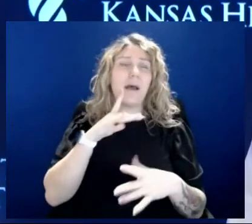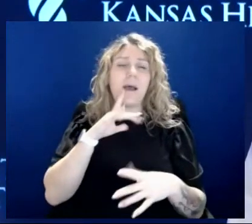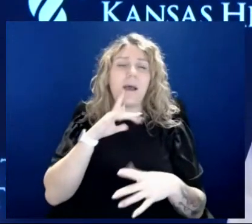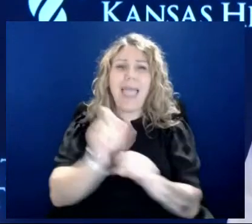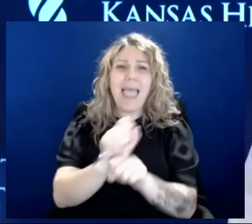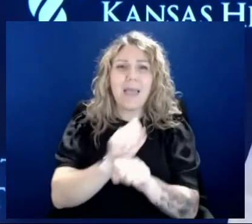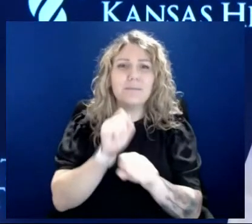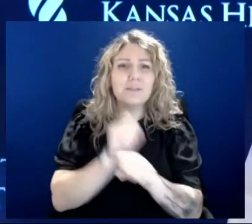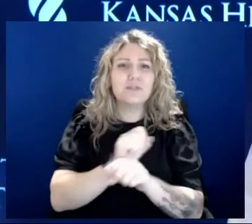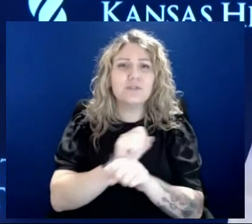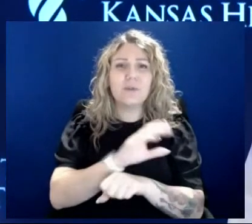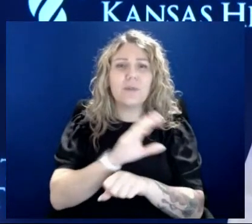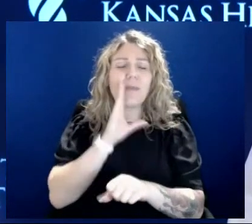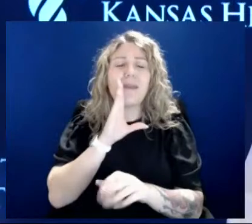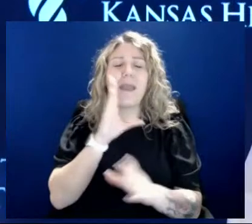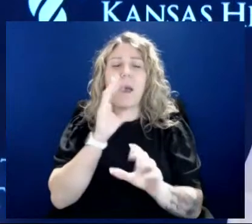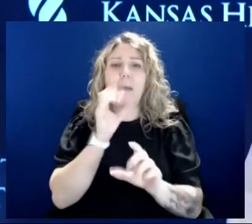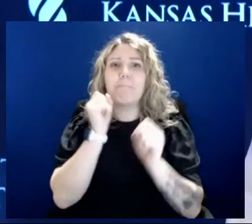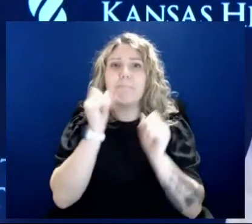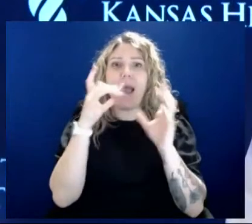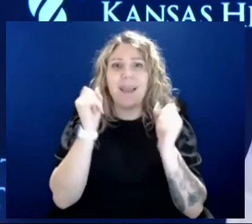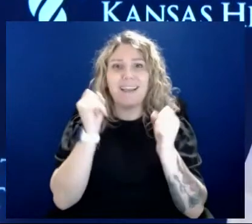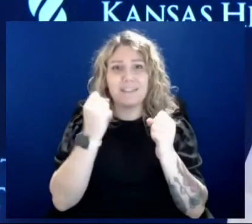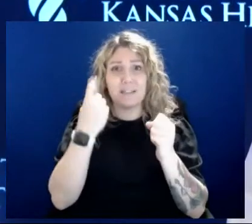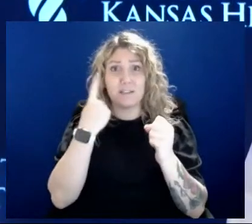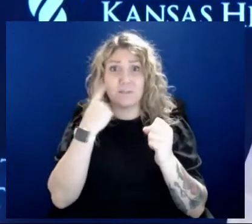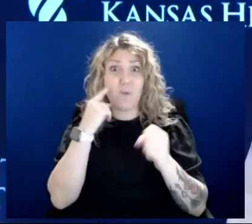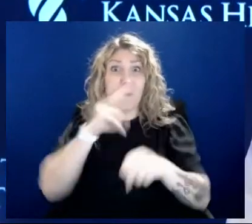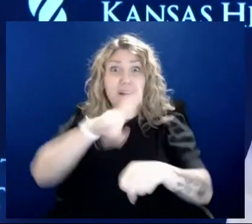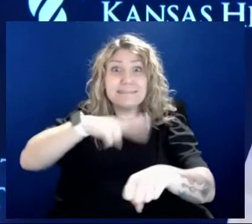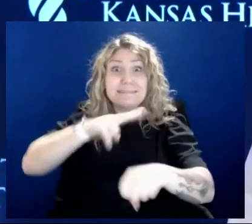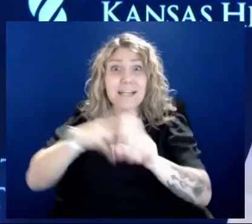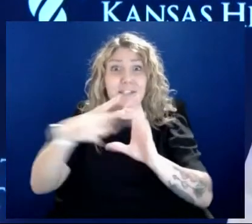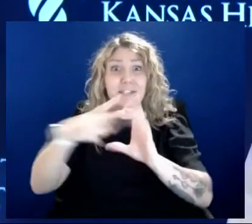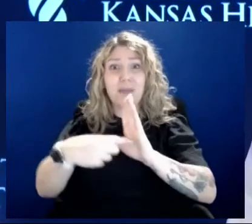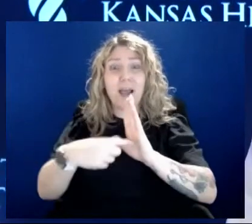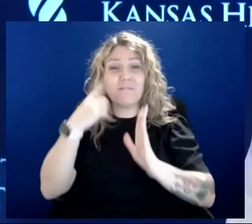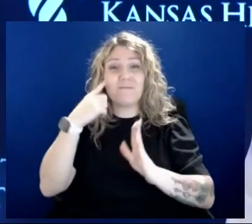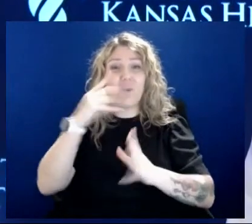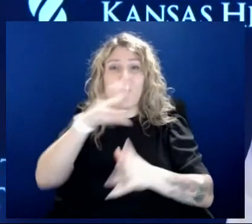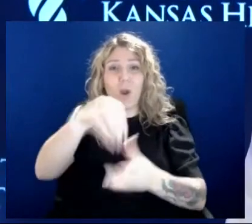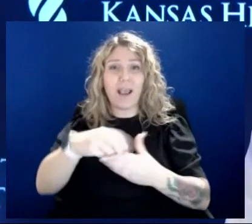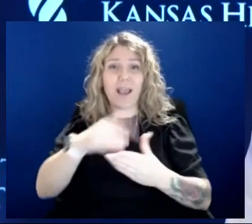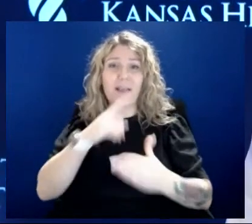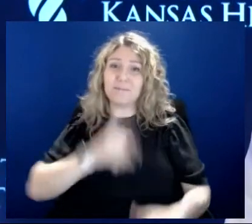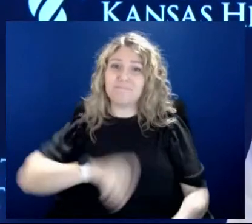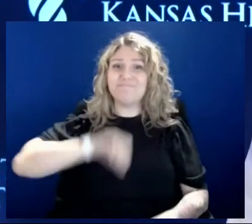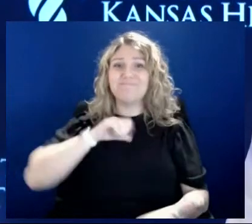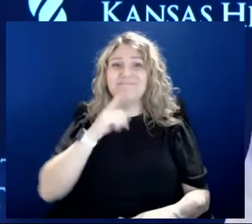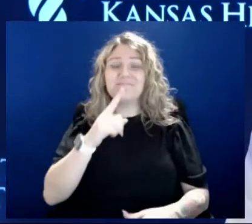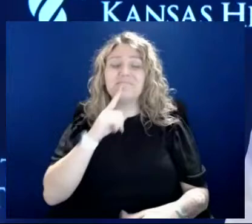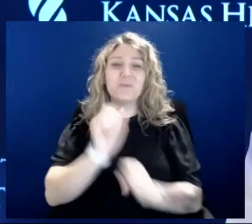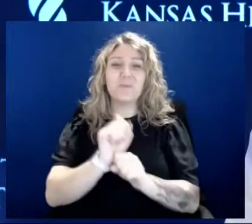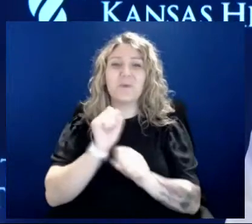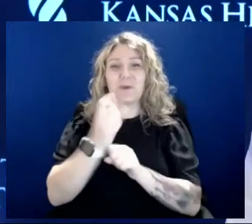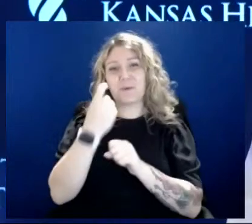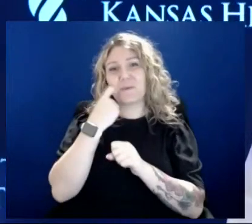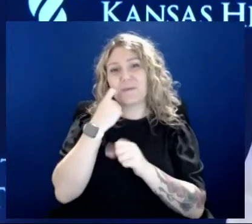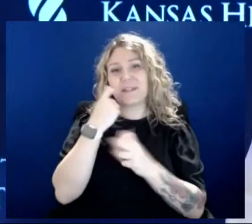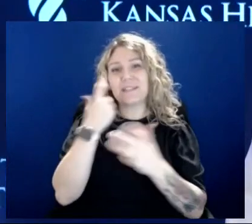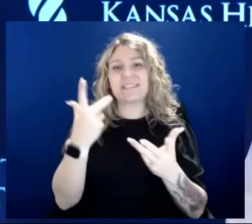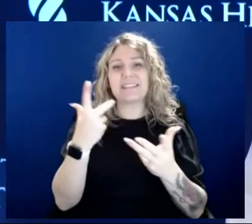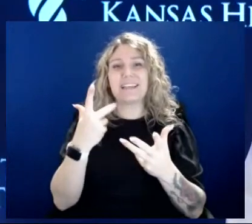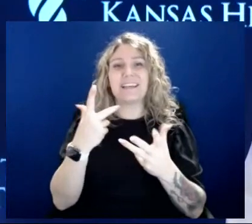for community engagement. I was actually privileged to be able to work with her on a recent episode of what she calls Juntos